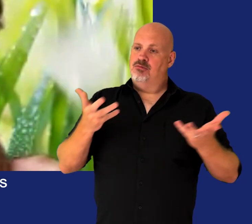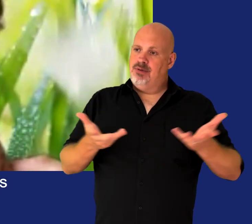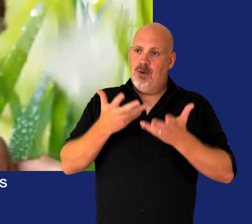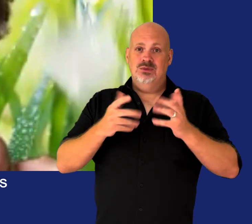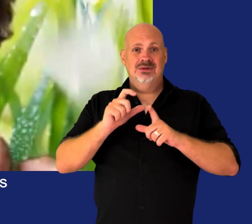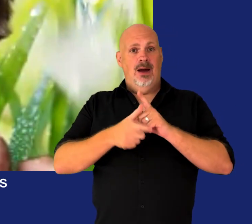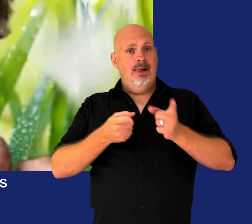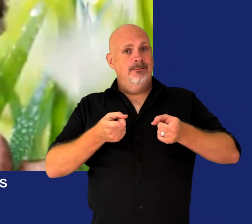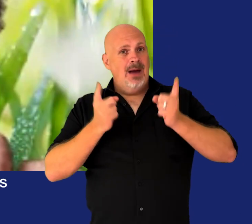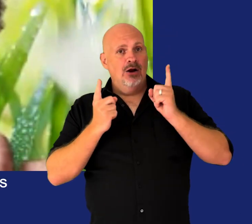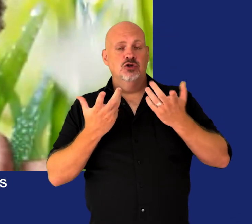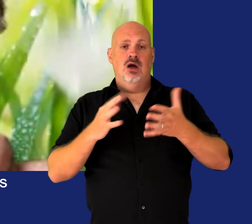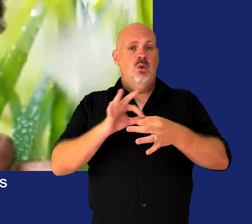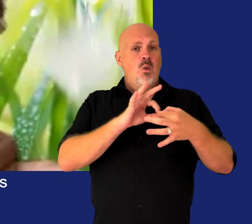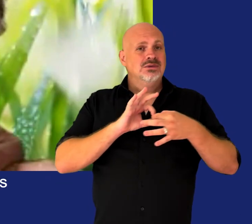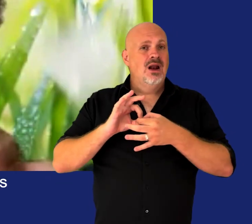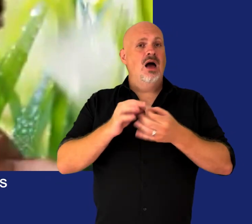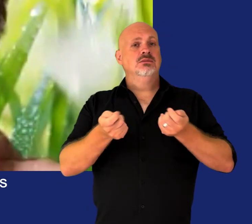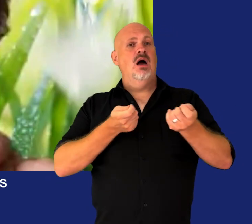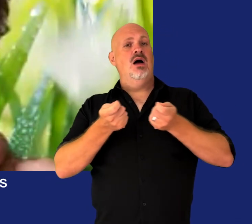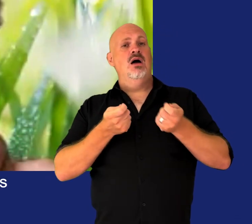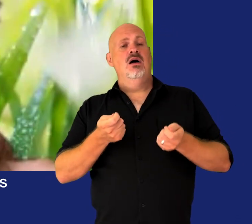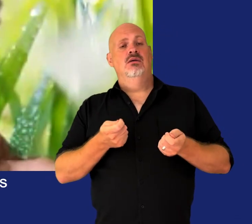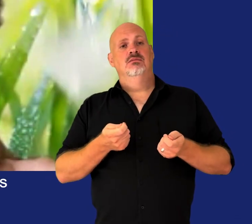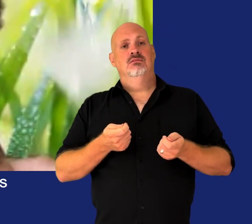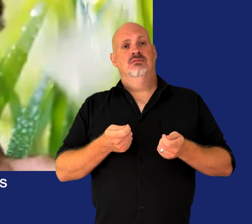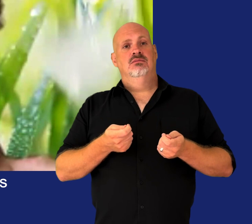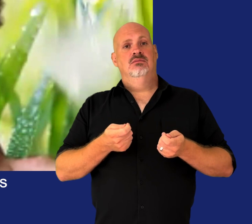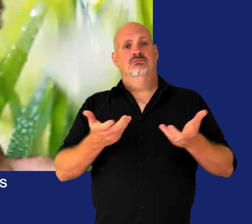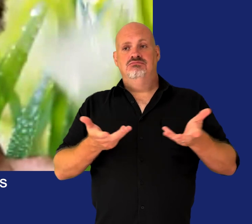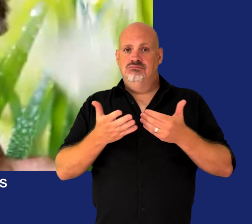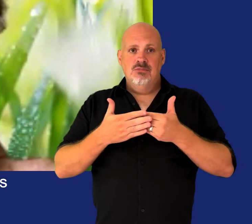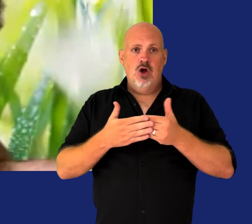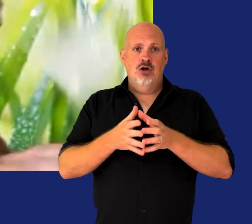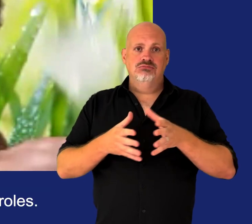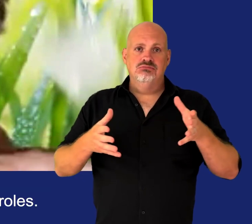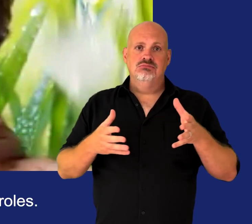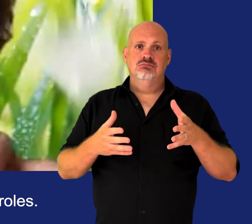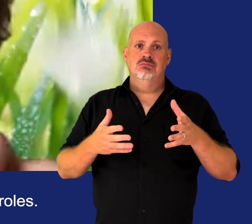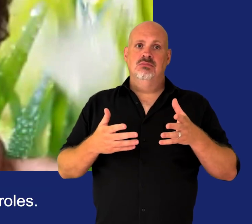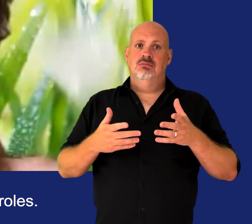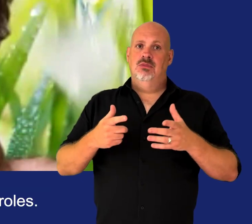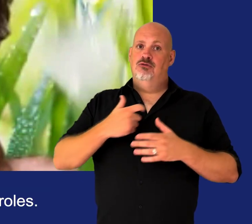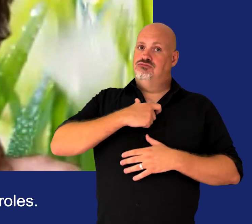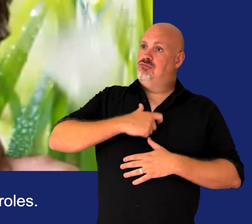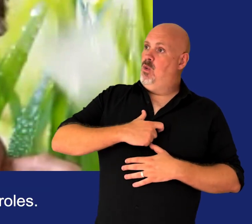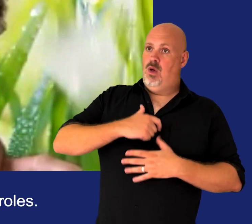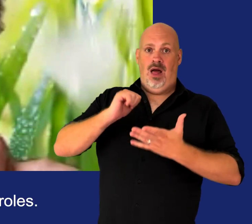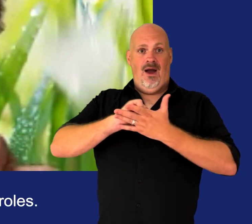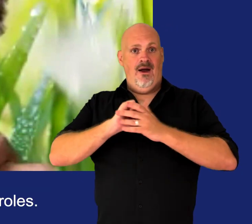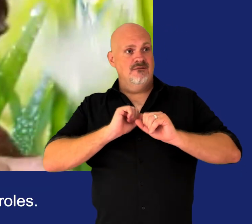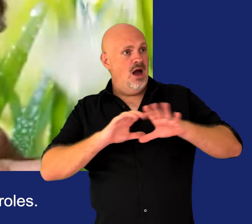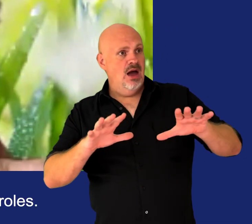the promotion of disabled managers and coordinators when roles are